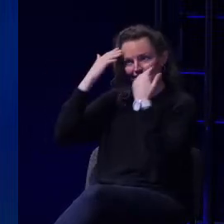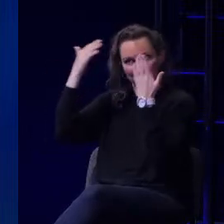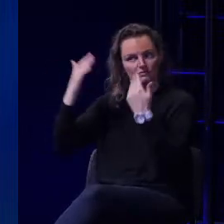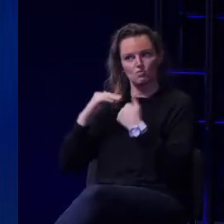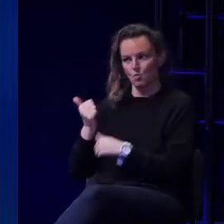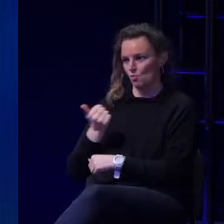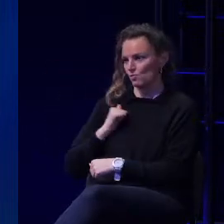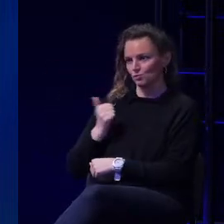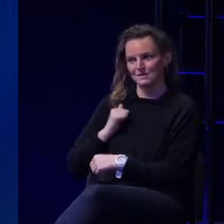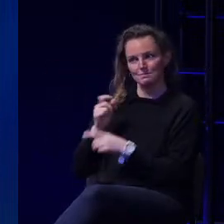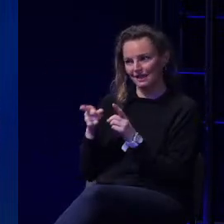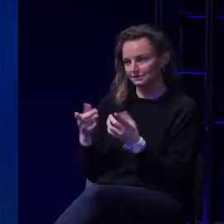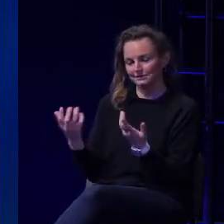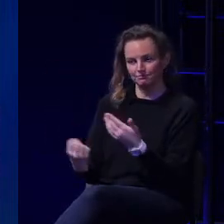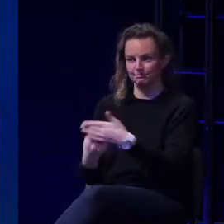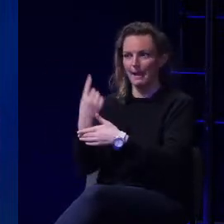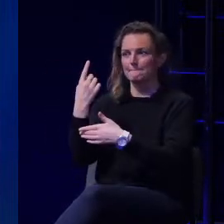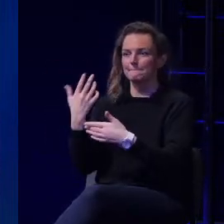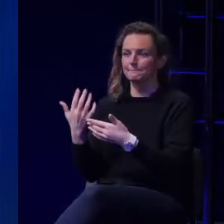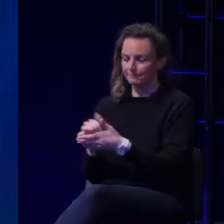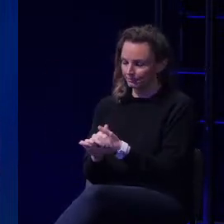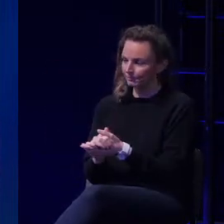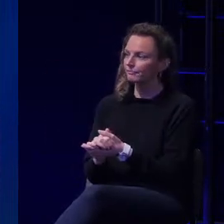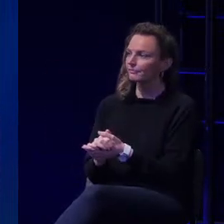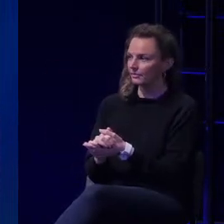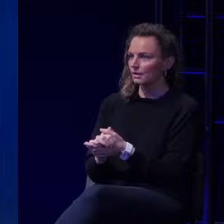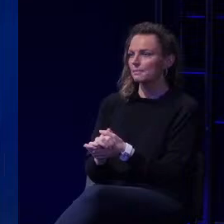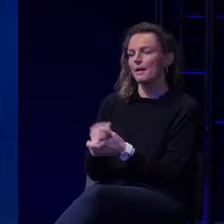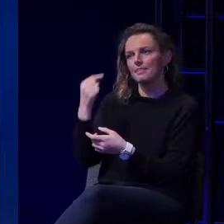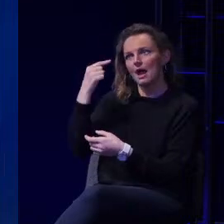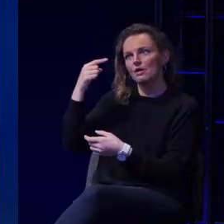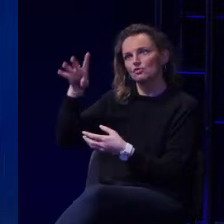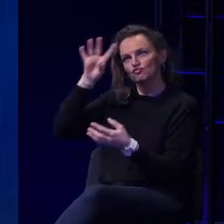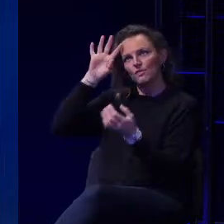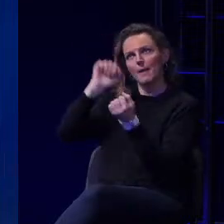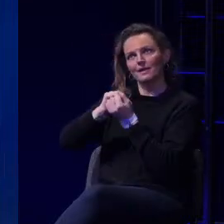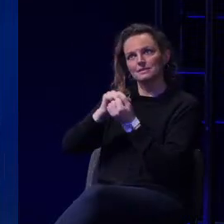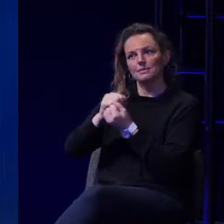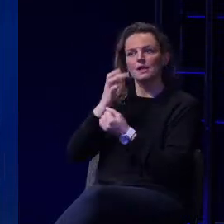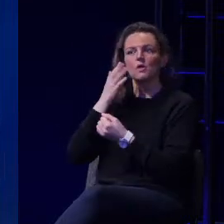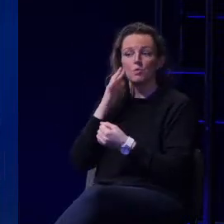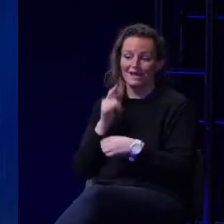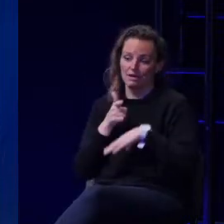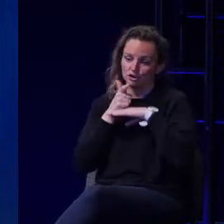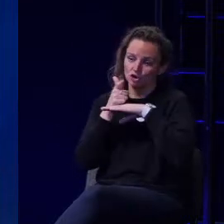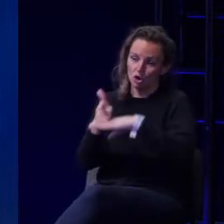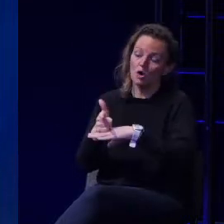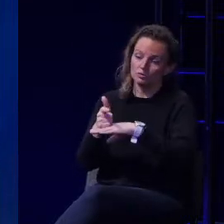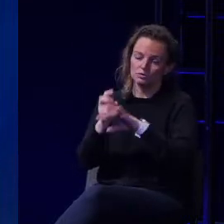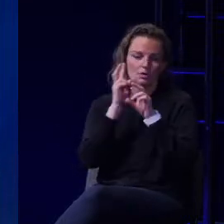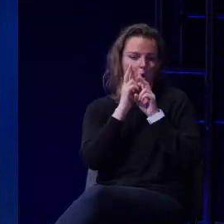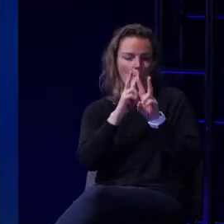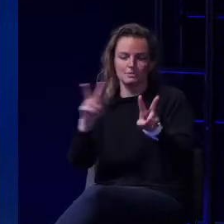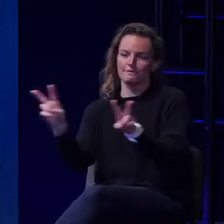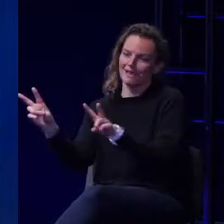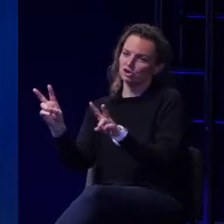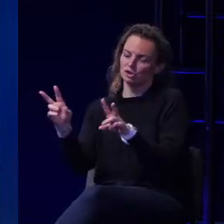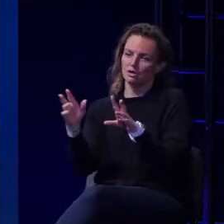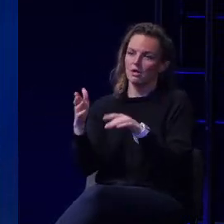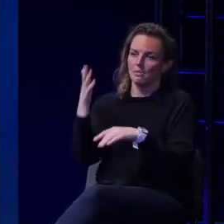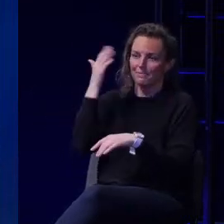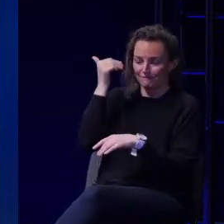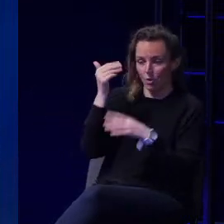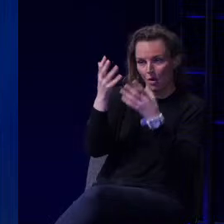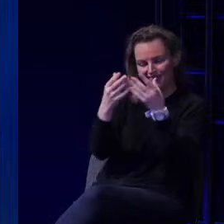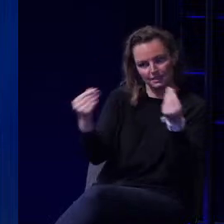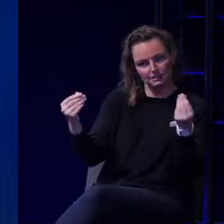we just, but I think that to me it reminds me of when I used to shoot observational and the scene used to just unfold